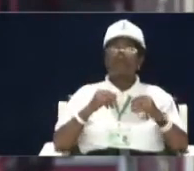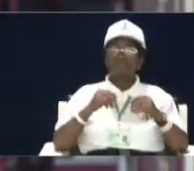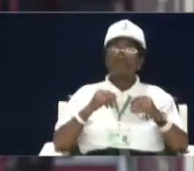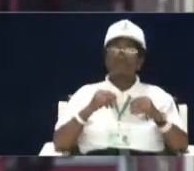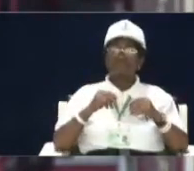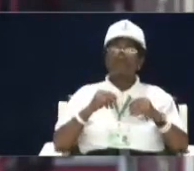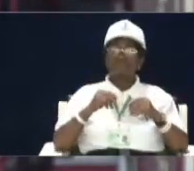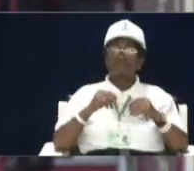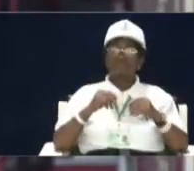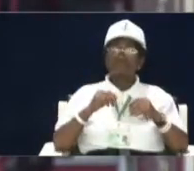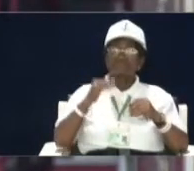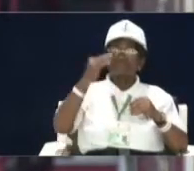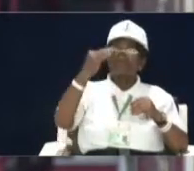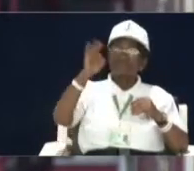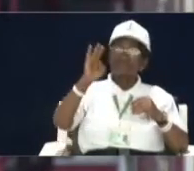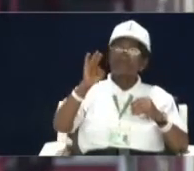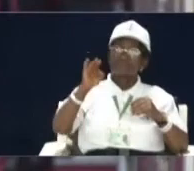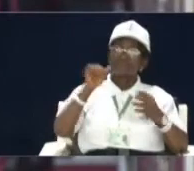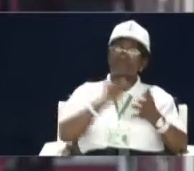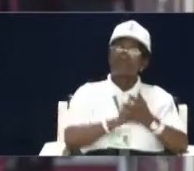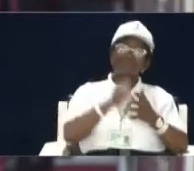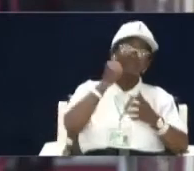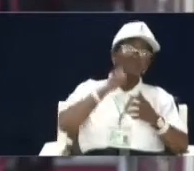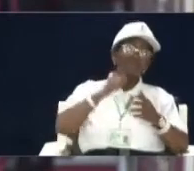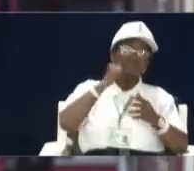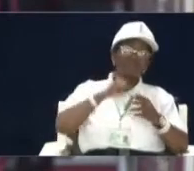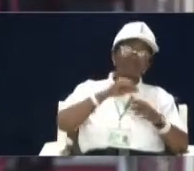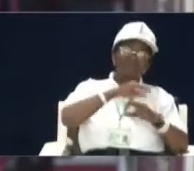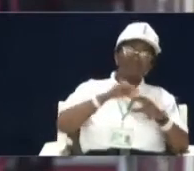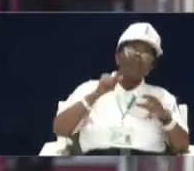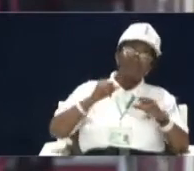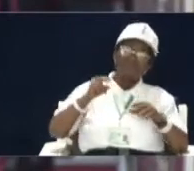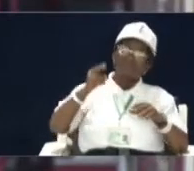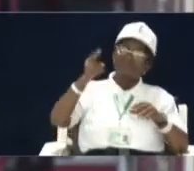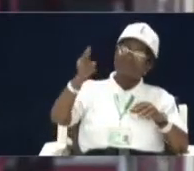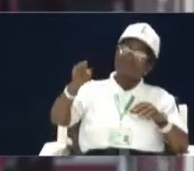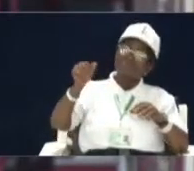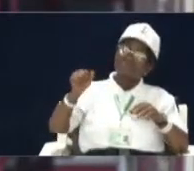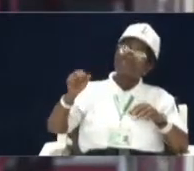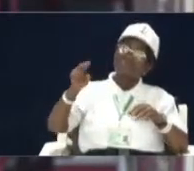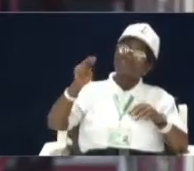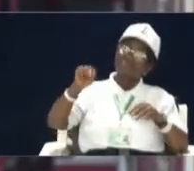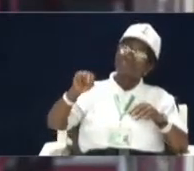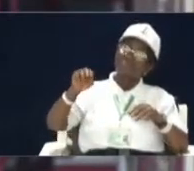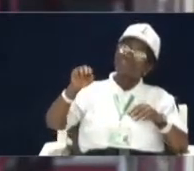of that lady called Hannah.